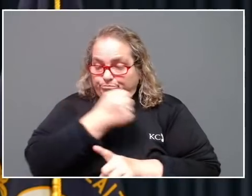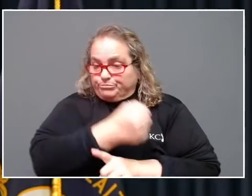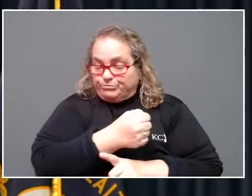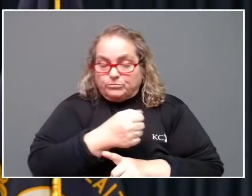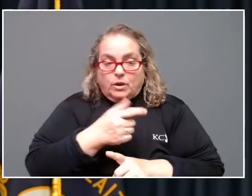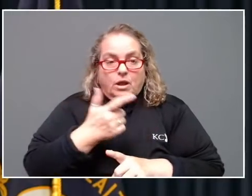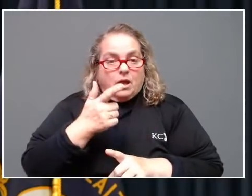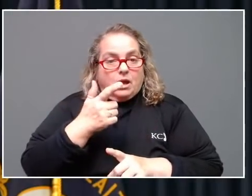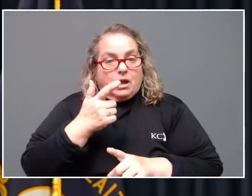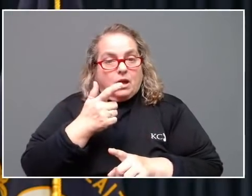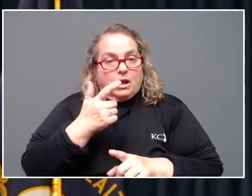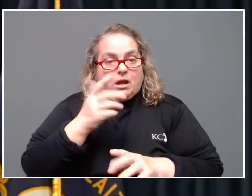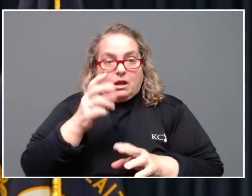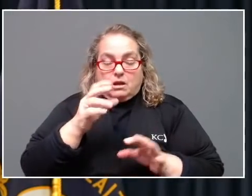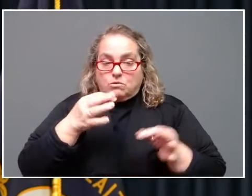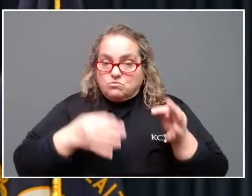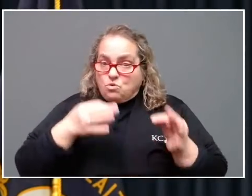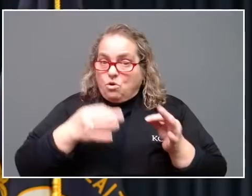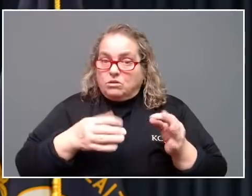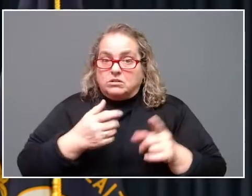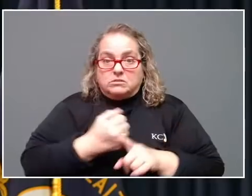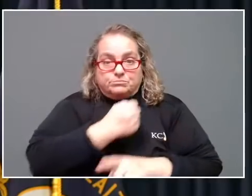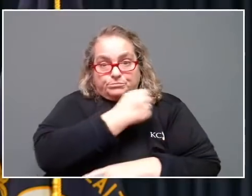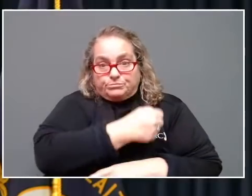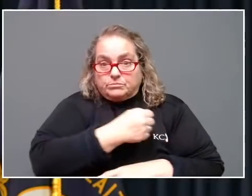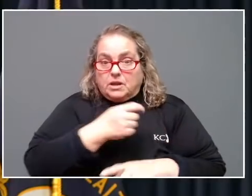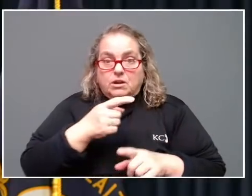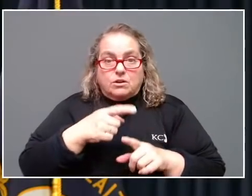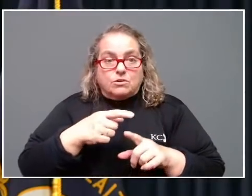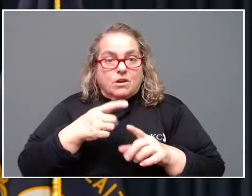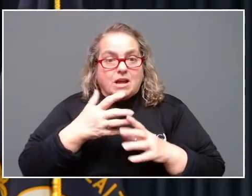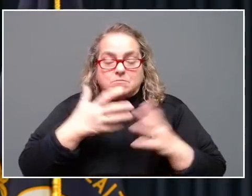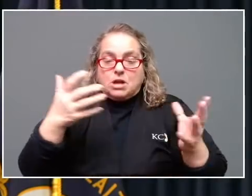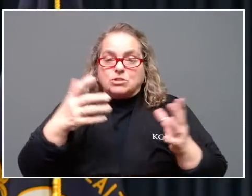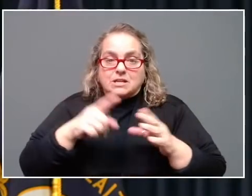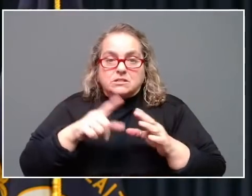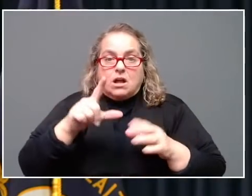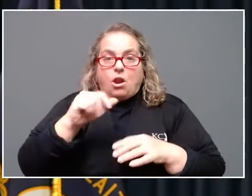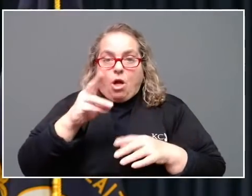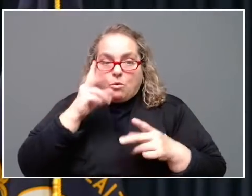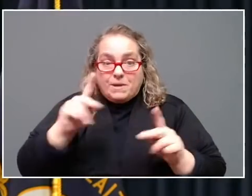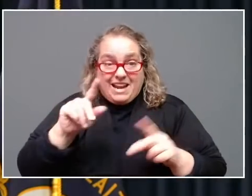the law. And if this has anything to do with a political race,